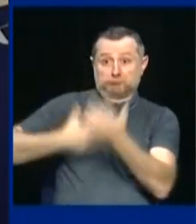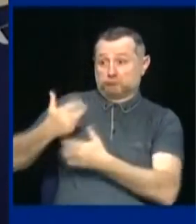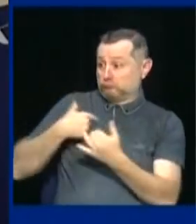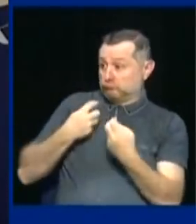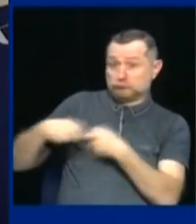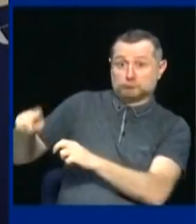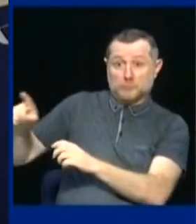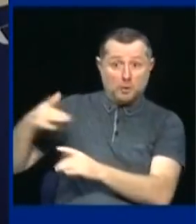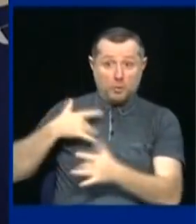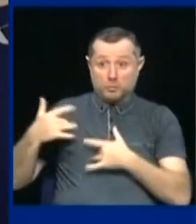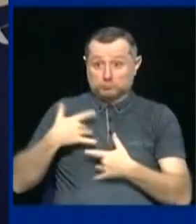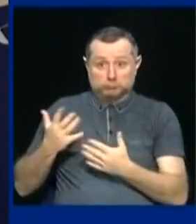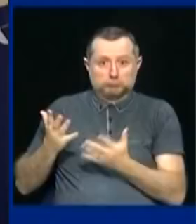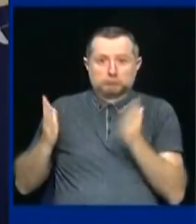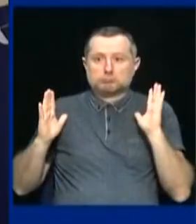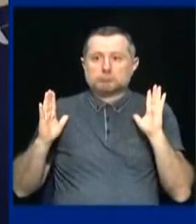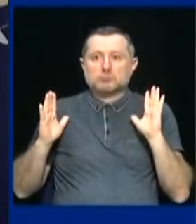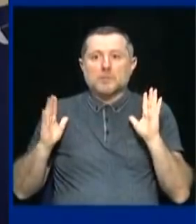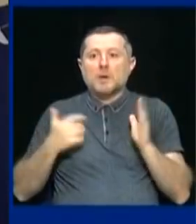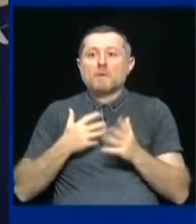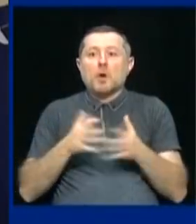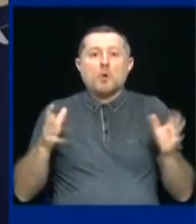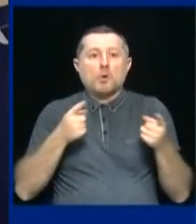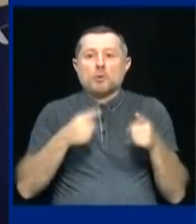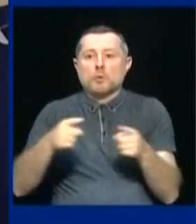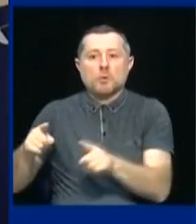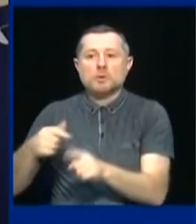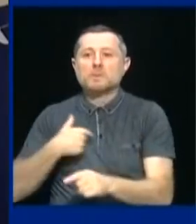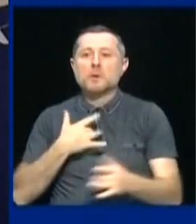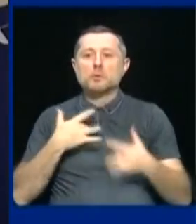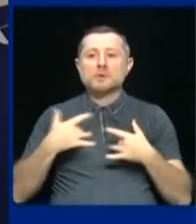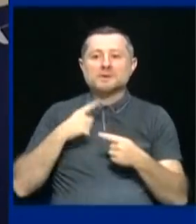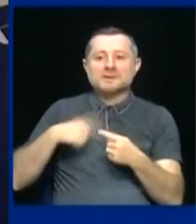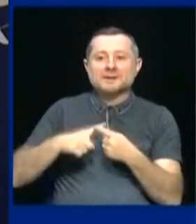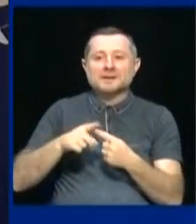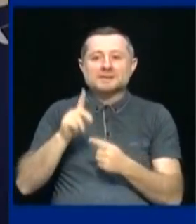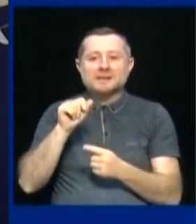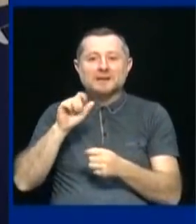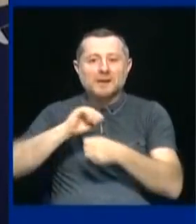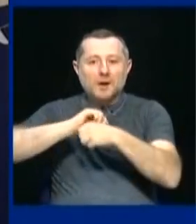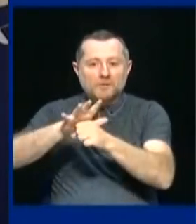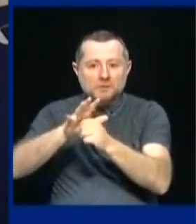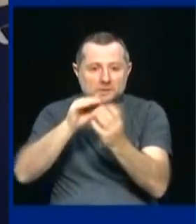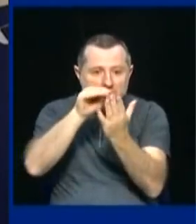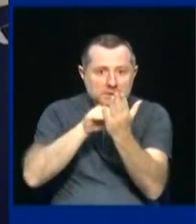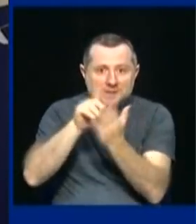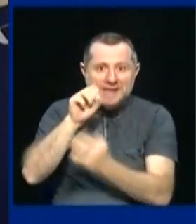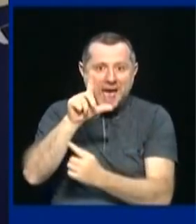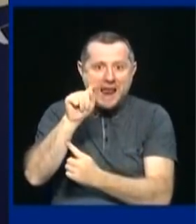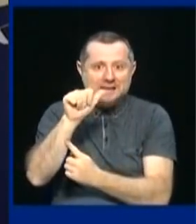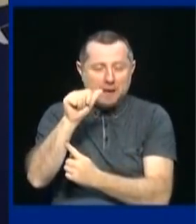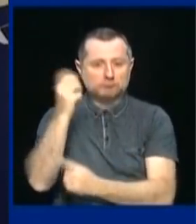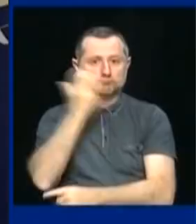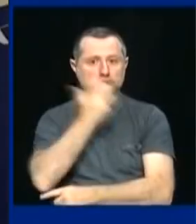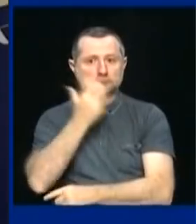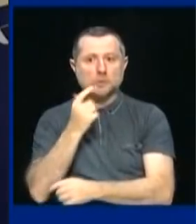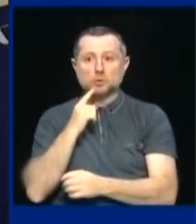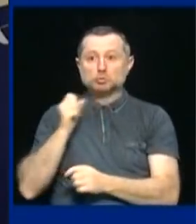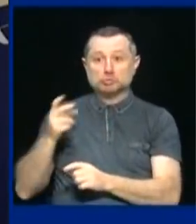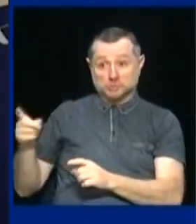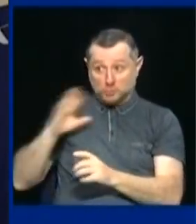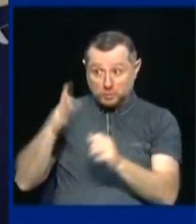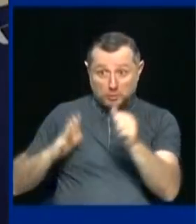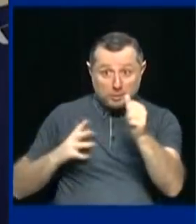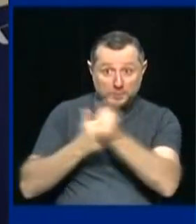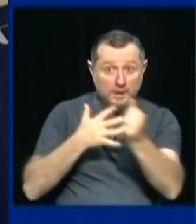about the Delta variant, and so should you be. But she can come up to speed quickly, and my resignation